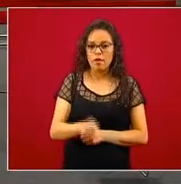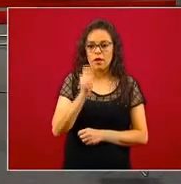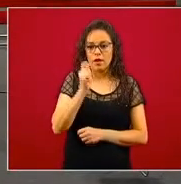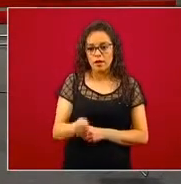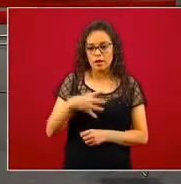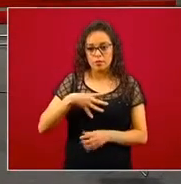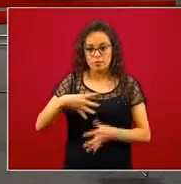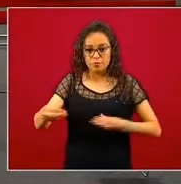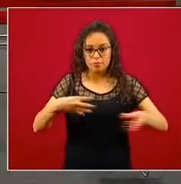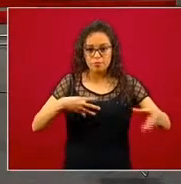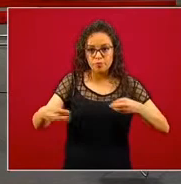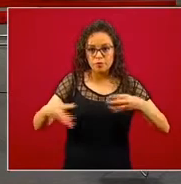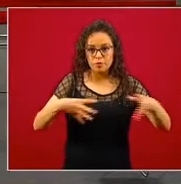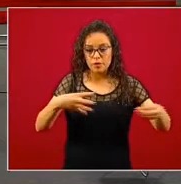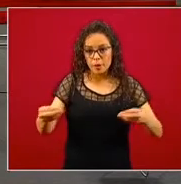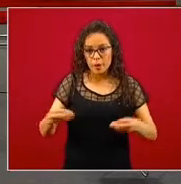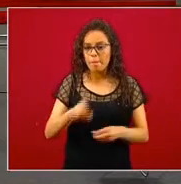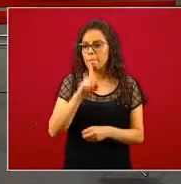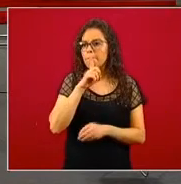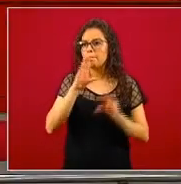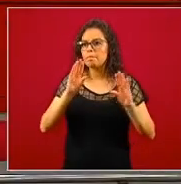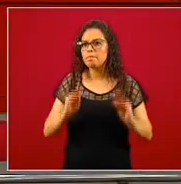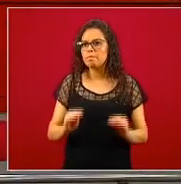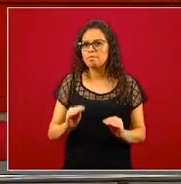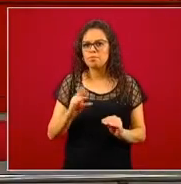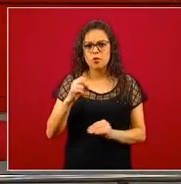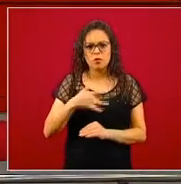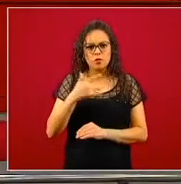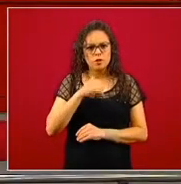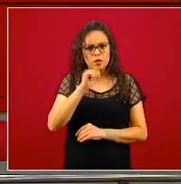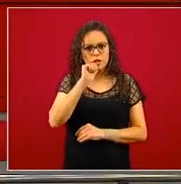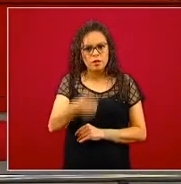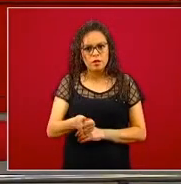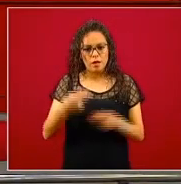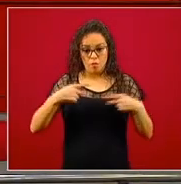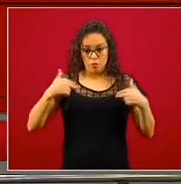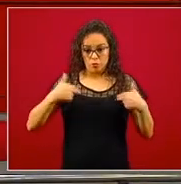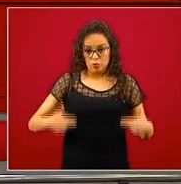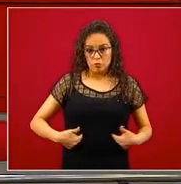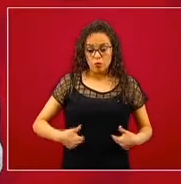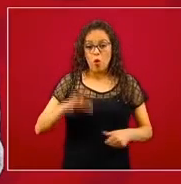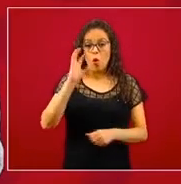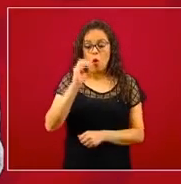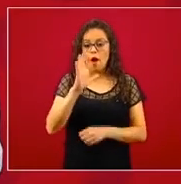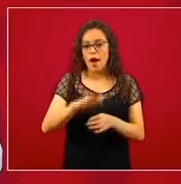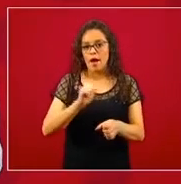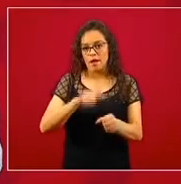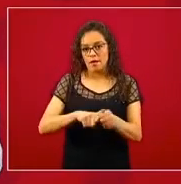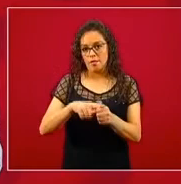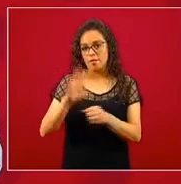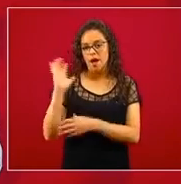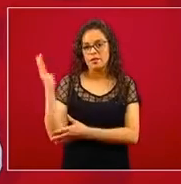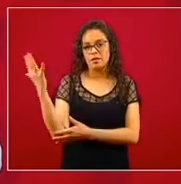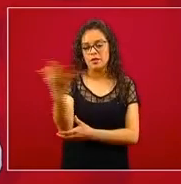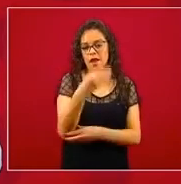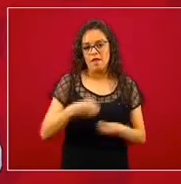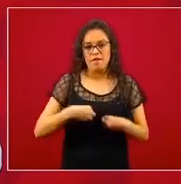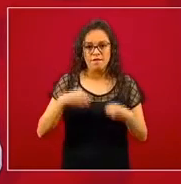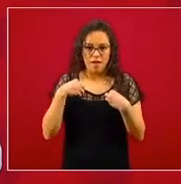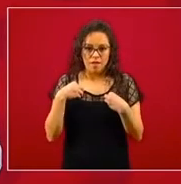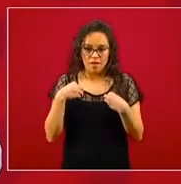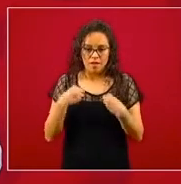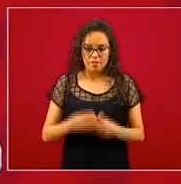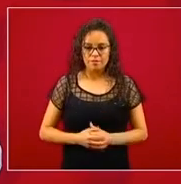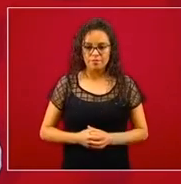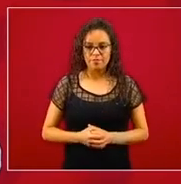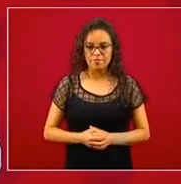this should be kept in silent chains of transmission, and also in wildlife. It is difficult